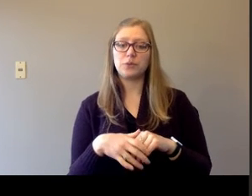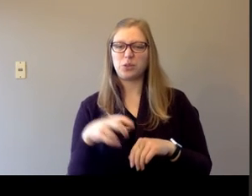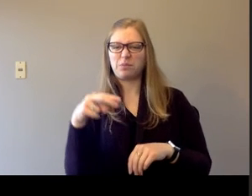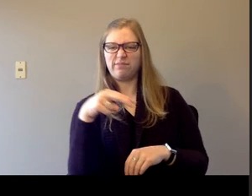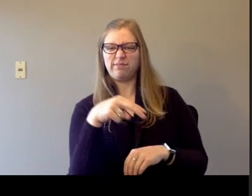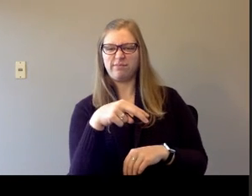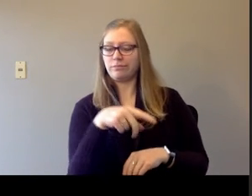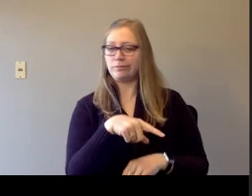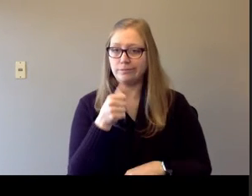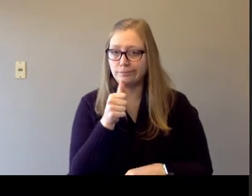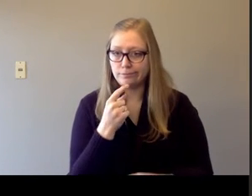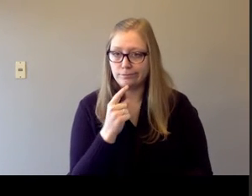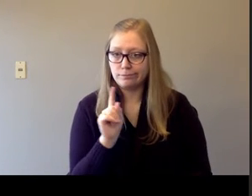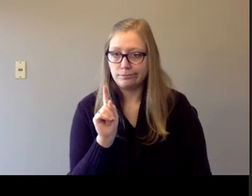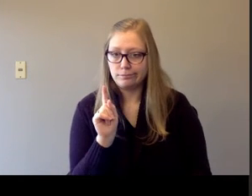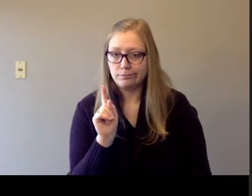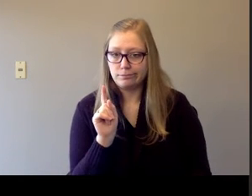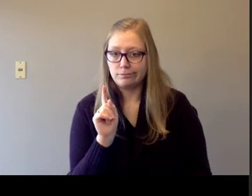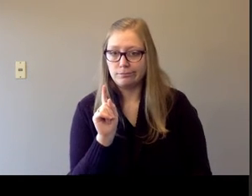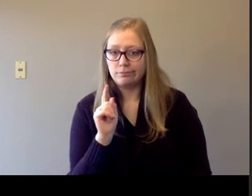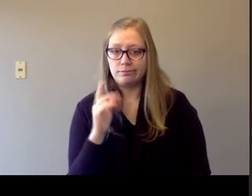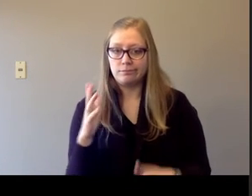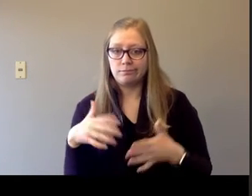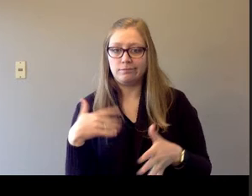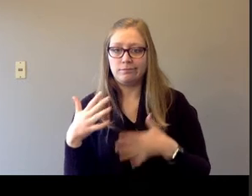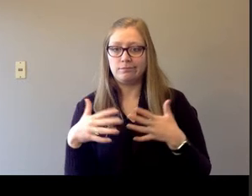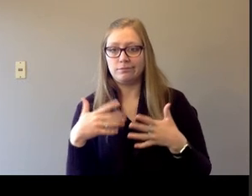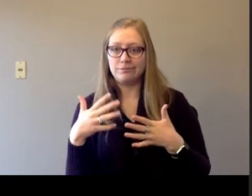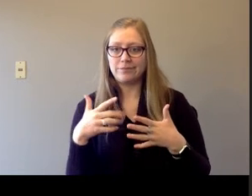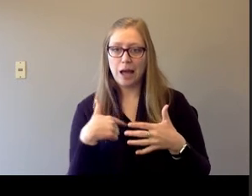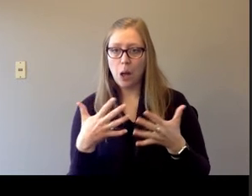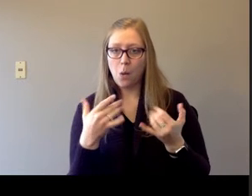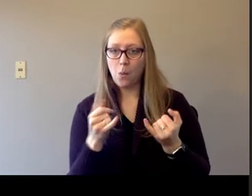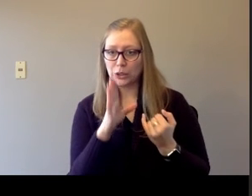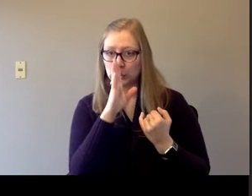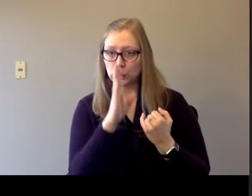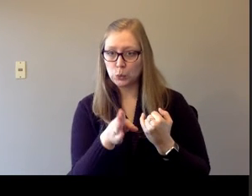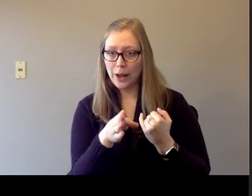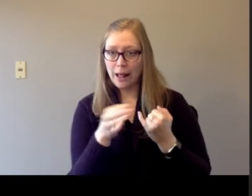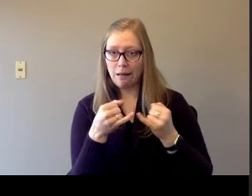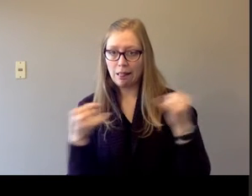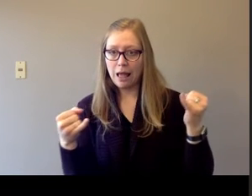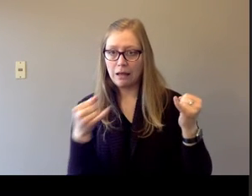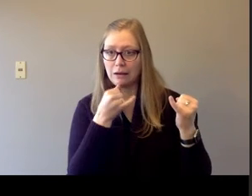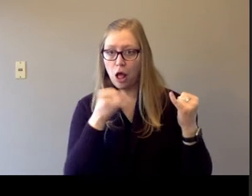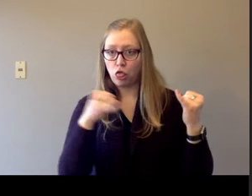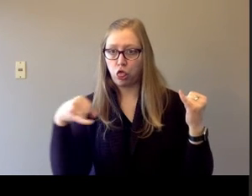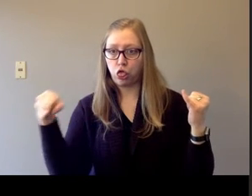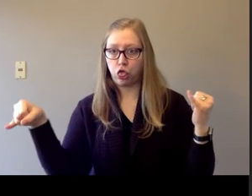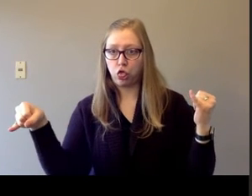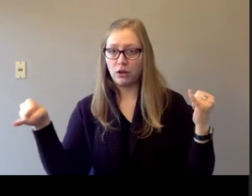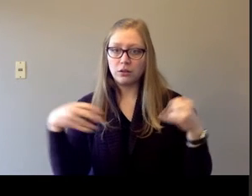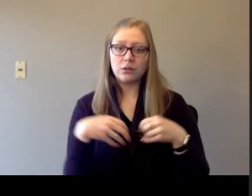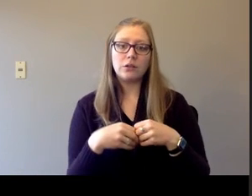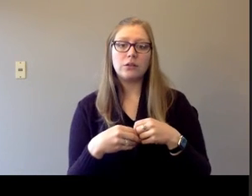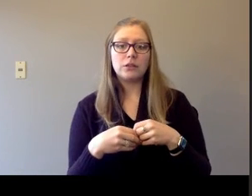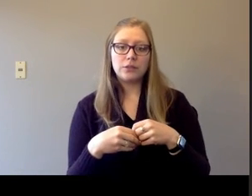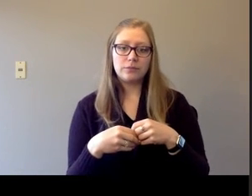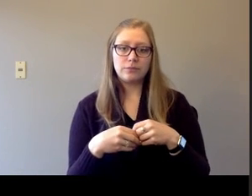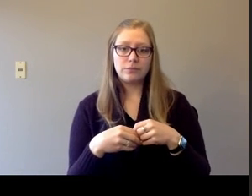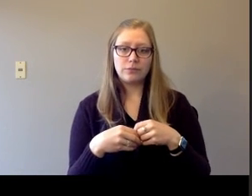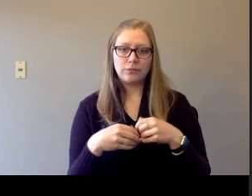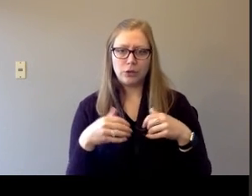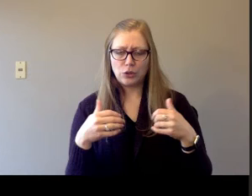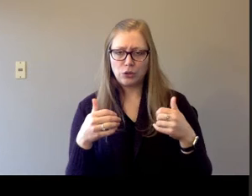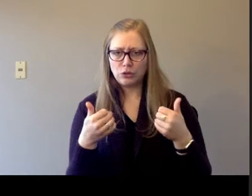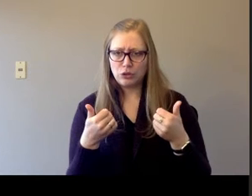which is not quite what we wanted. So I want it to be a straight line. So let's see if we can do a